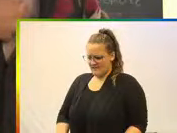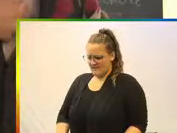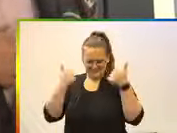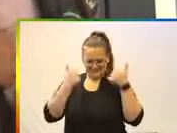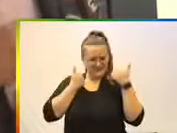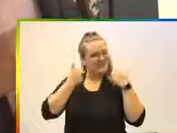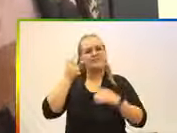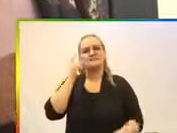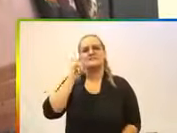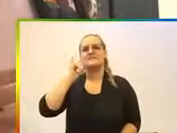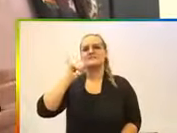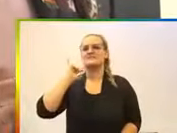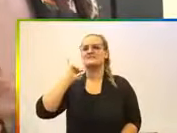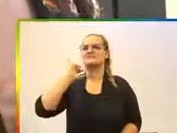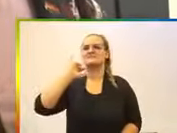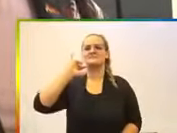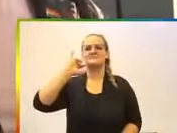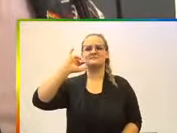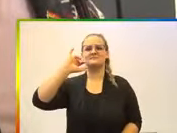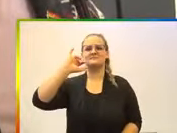infinite joy.